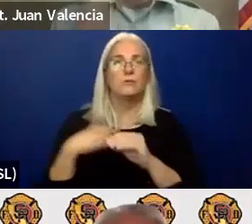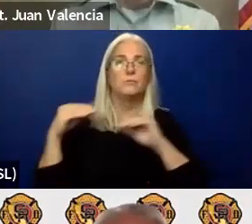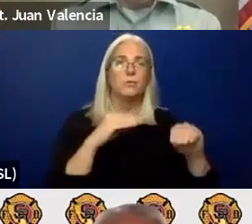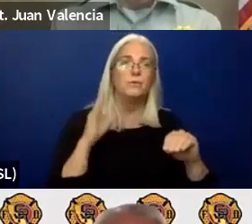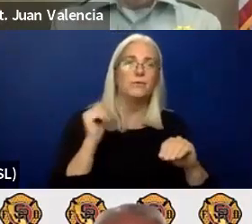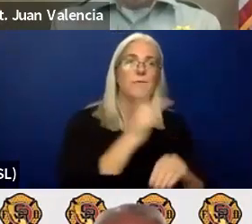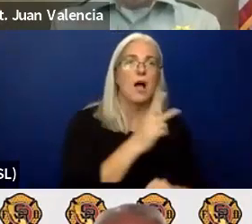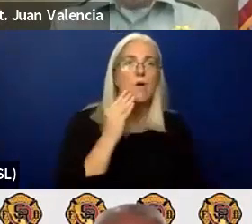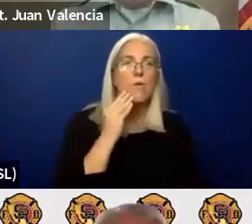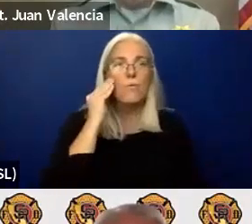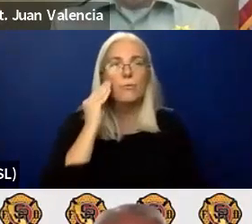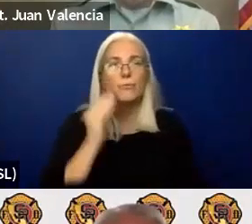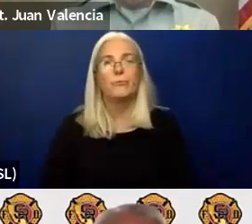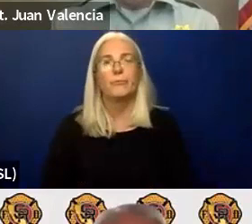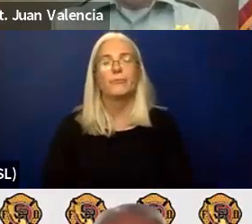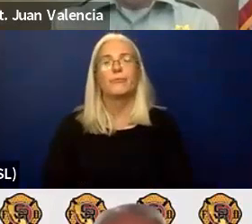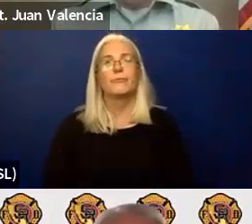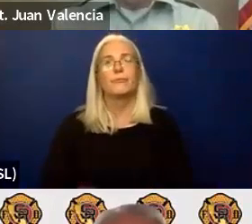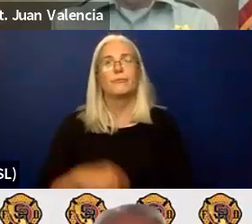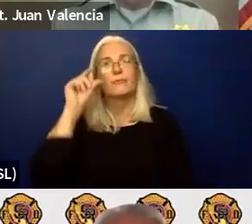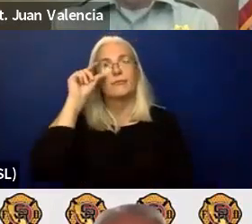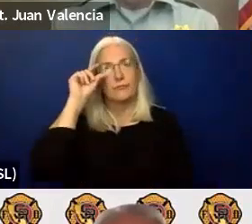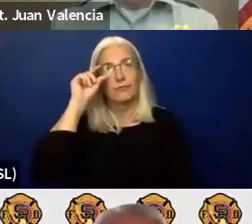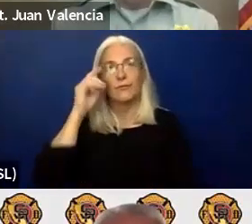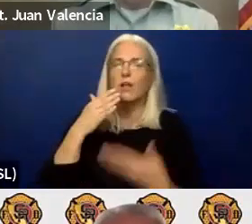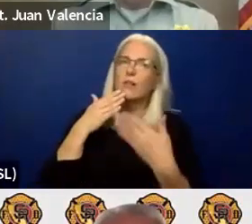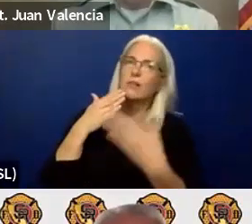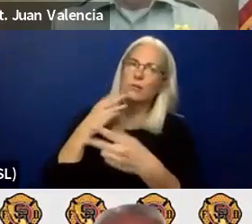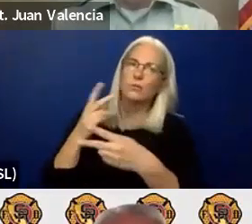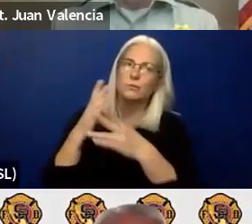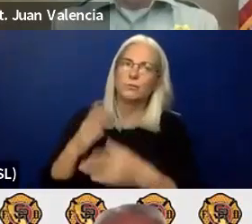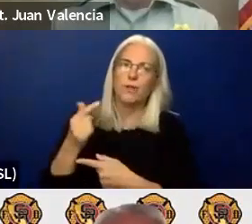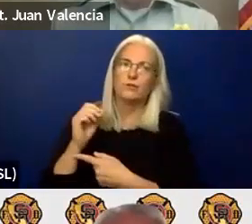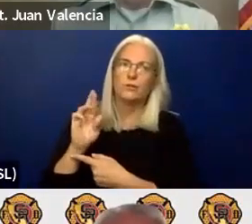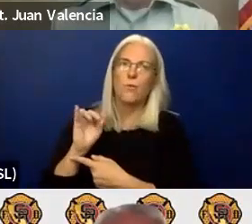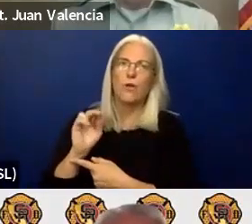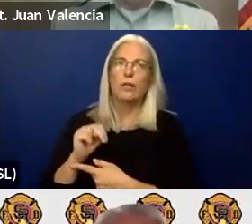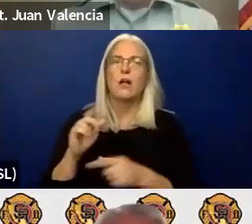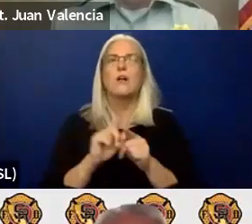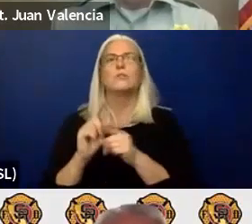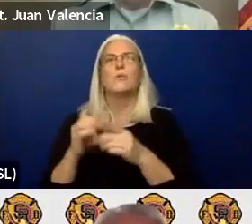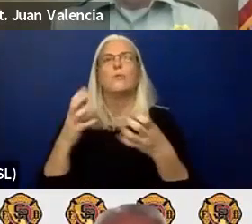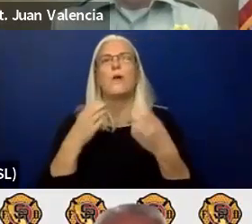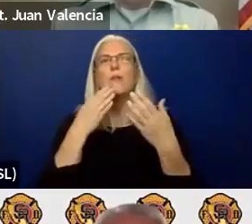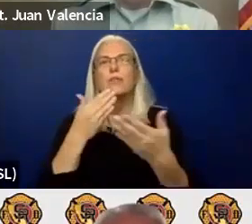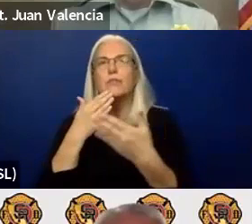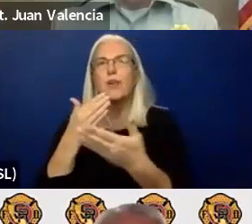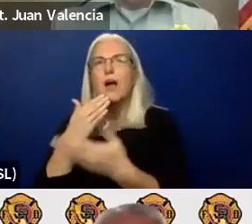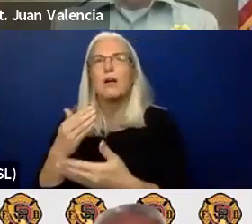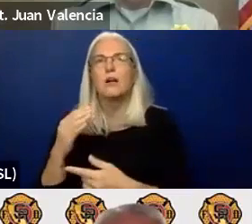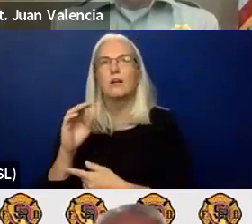Thank you, Supervisor. And as always, we are grateful to have with us Tom Schwedhelm, the mayor of Santa Rosa.